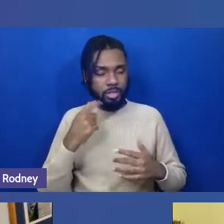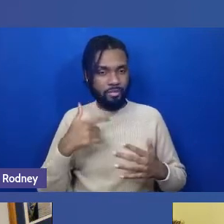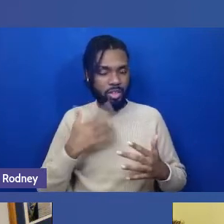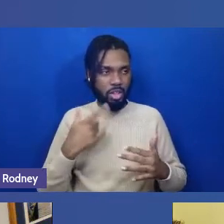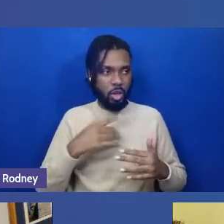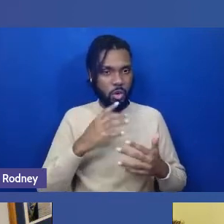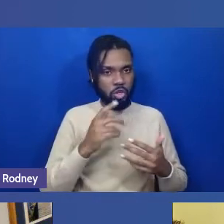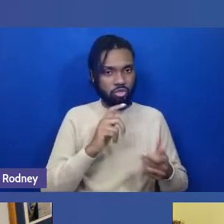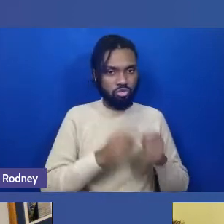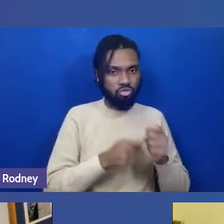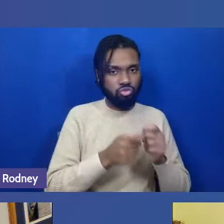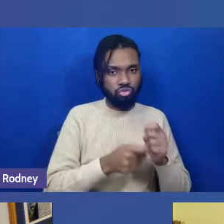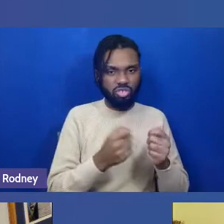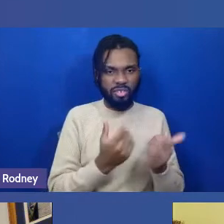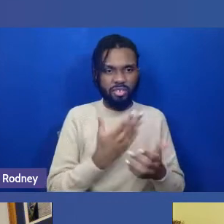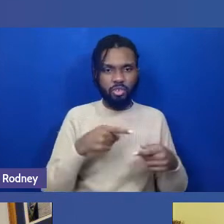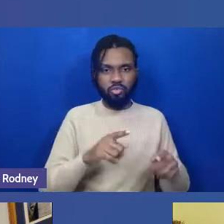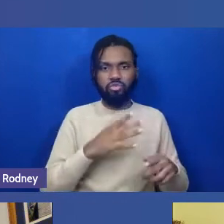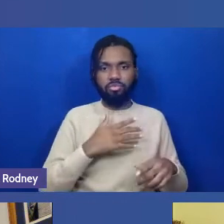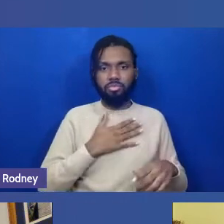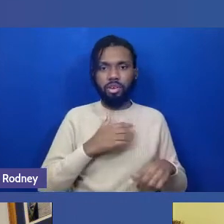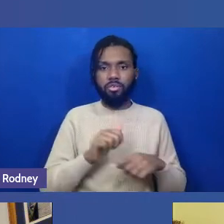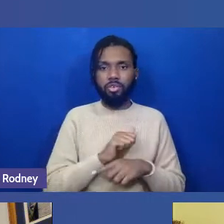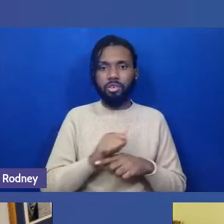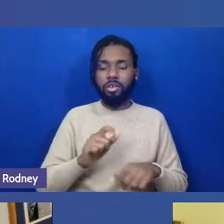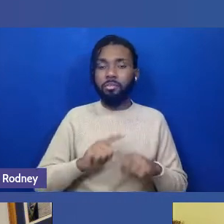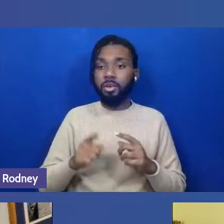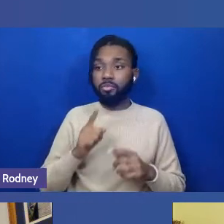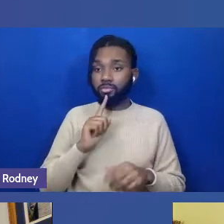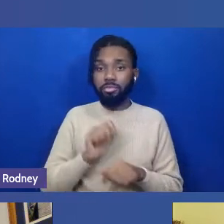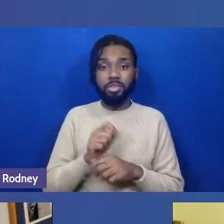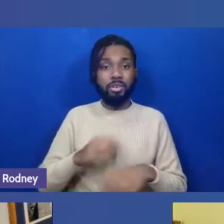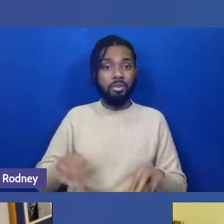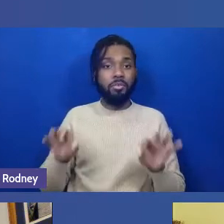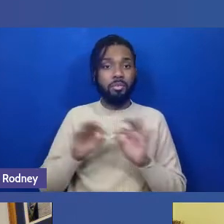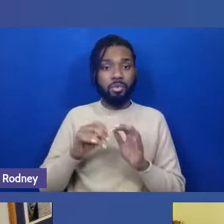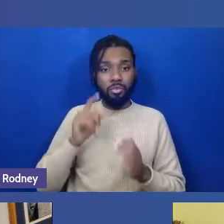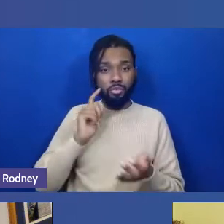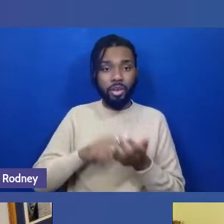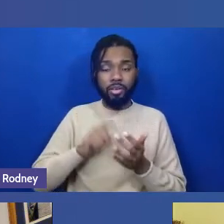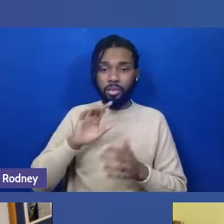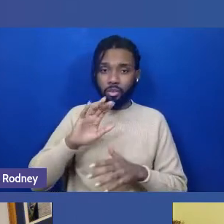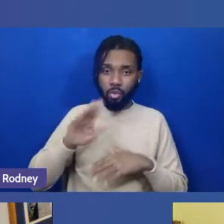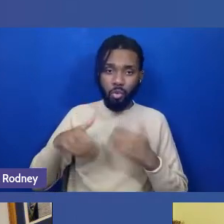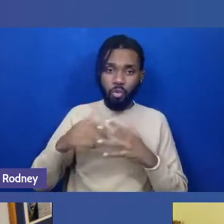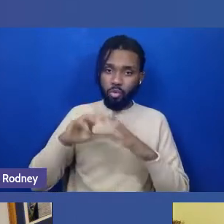really honoring, I think everyone's humanity is a big part of that for me.